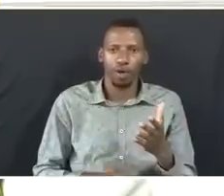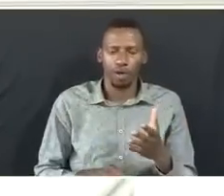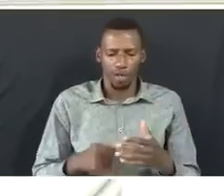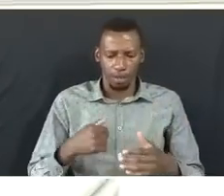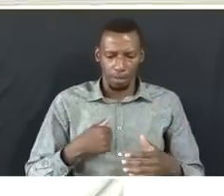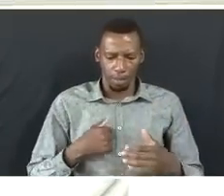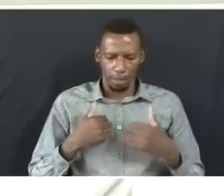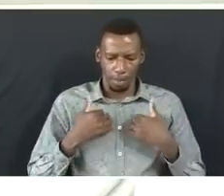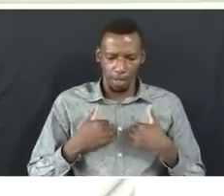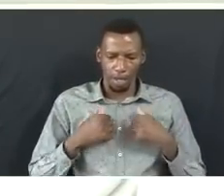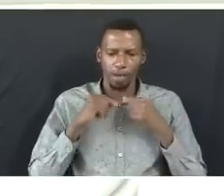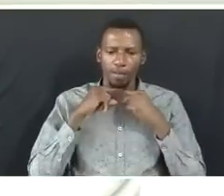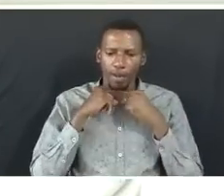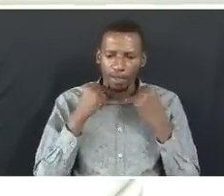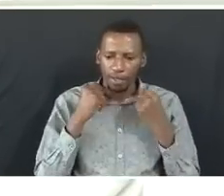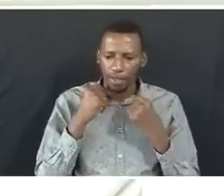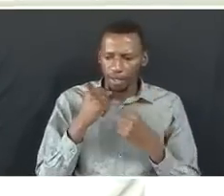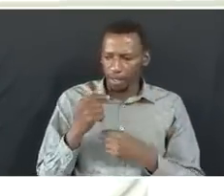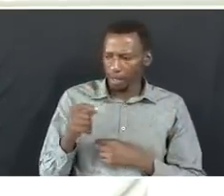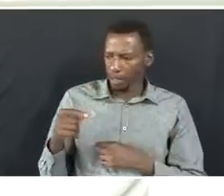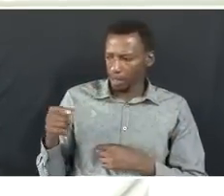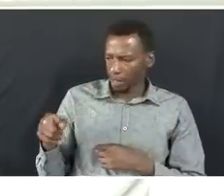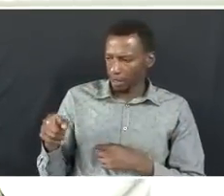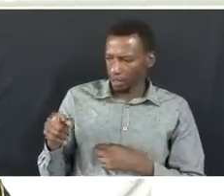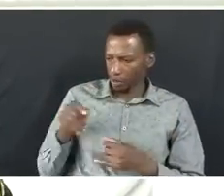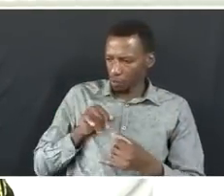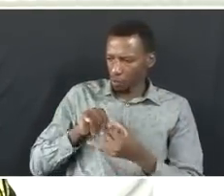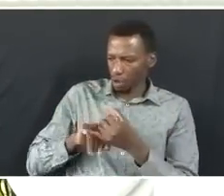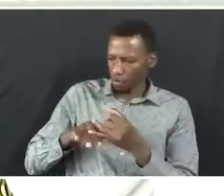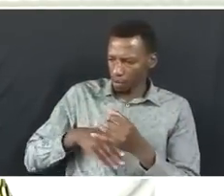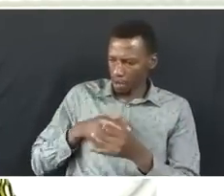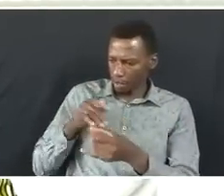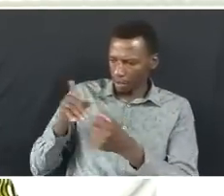my sixth wife. The other five marriages didn't work.